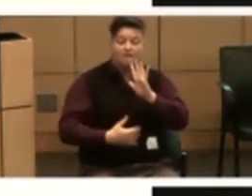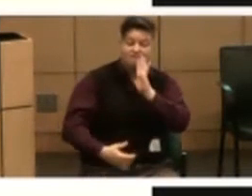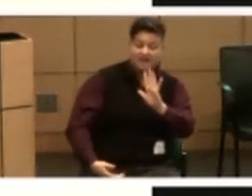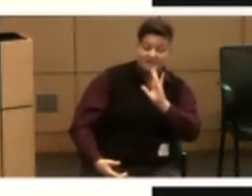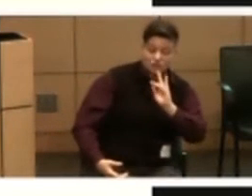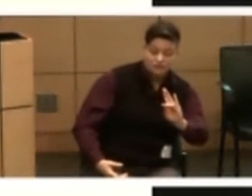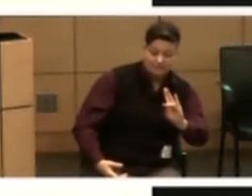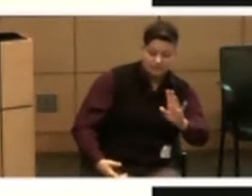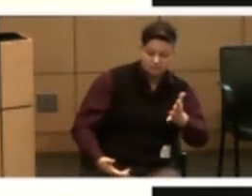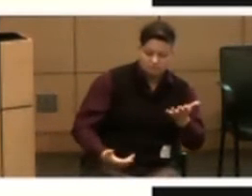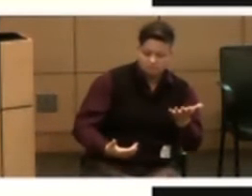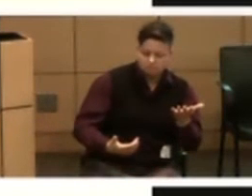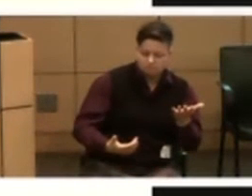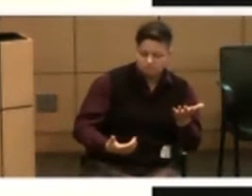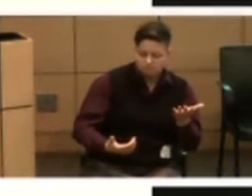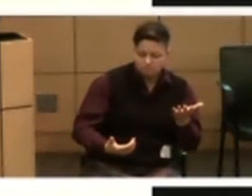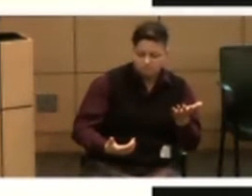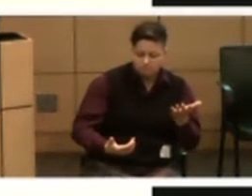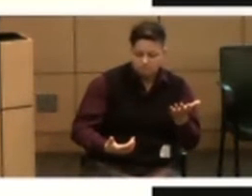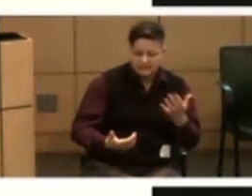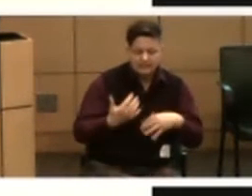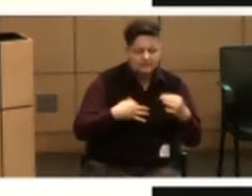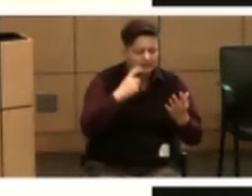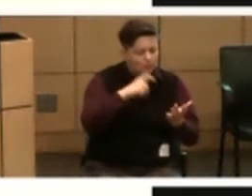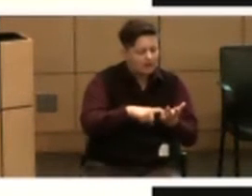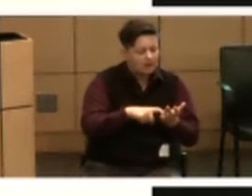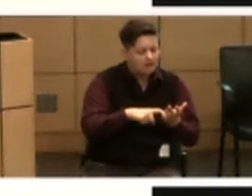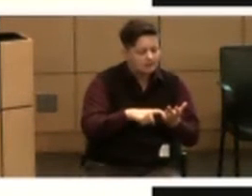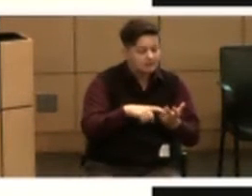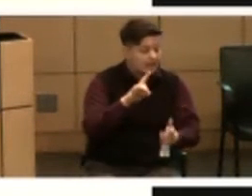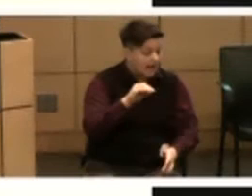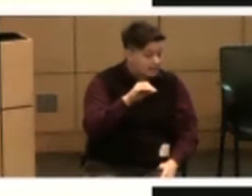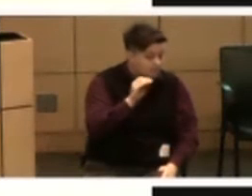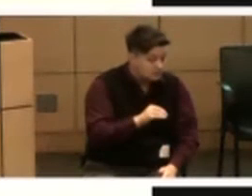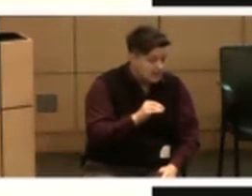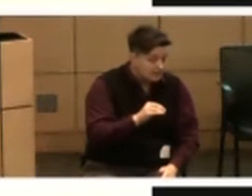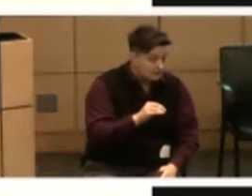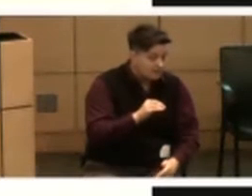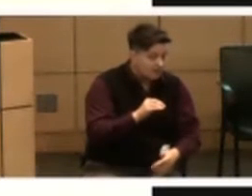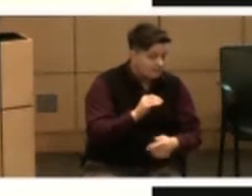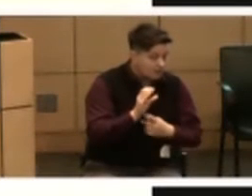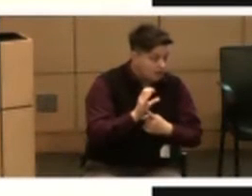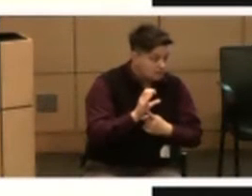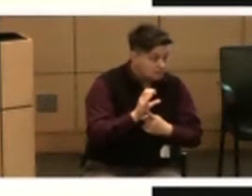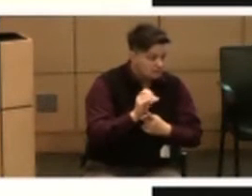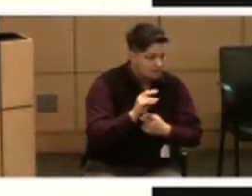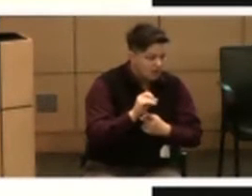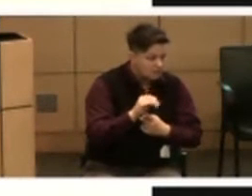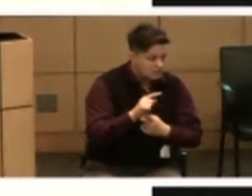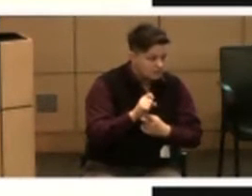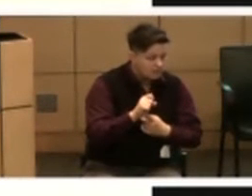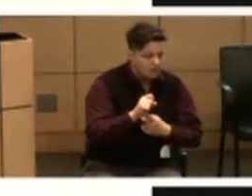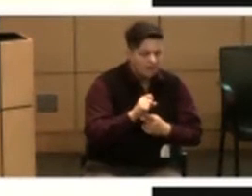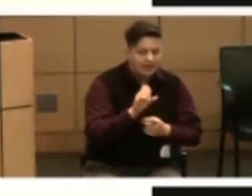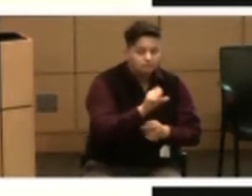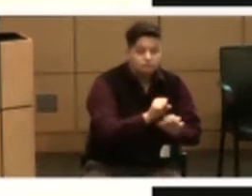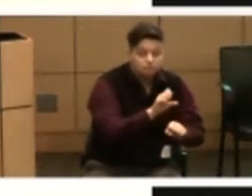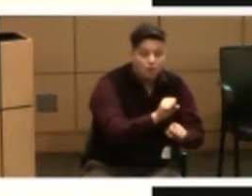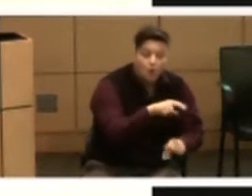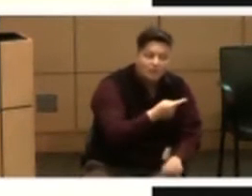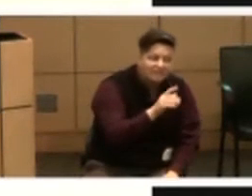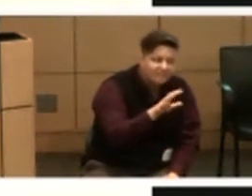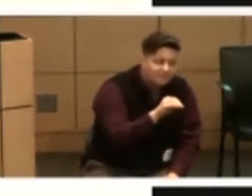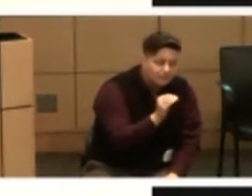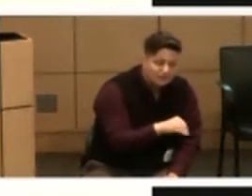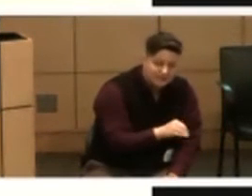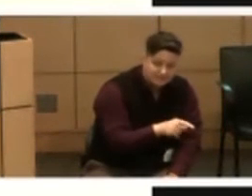instead of recognizing 80% of the consonants, they can only get about 50%. But the